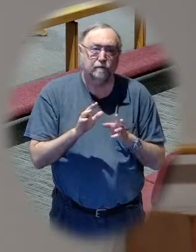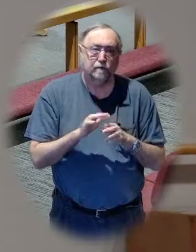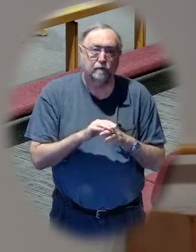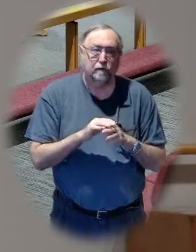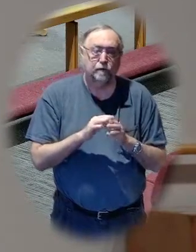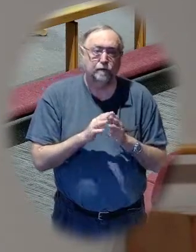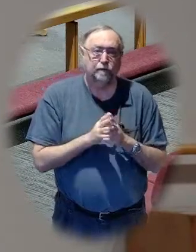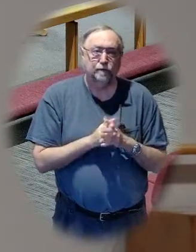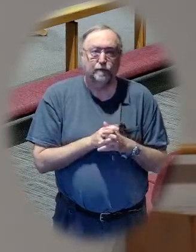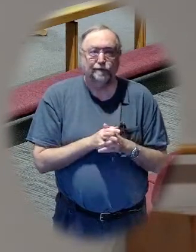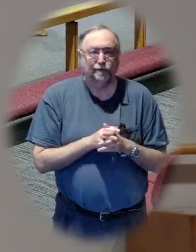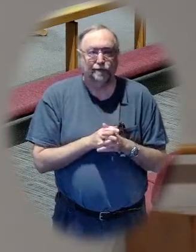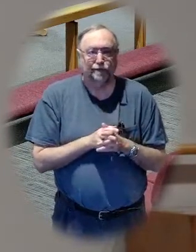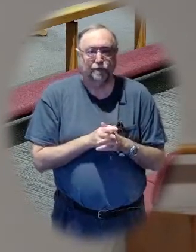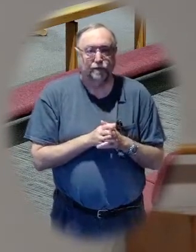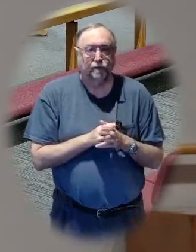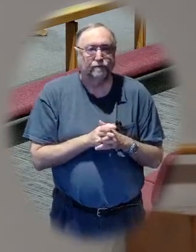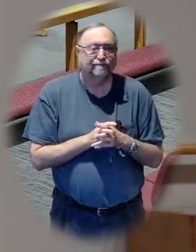Amen.